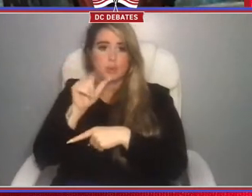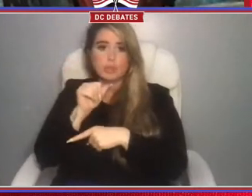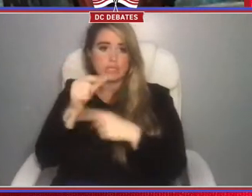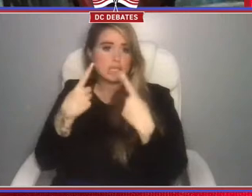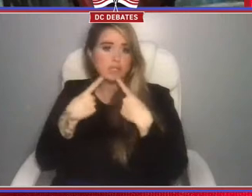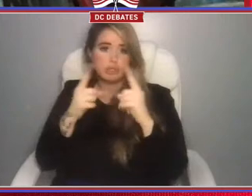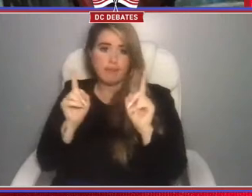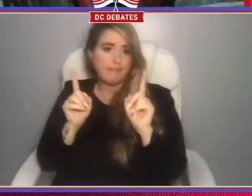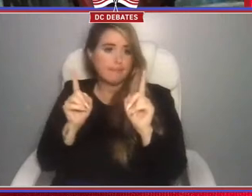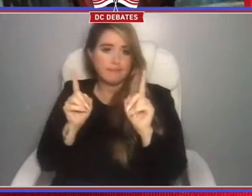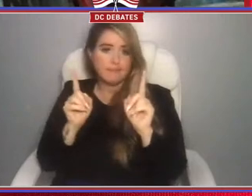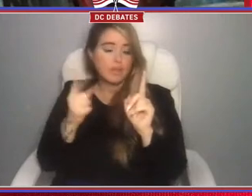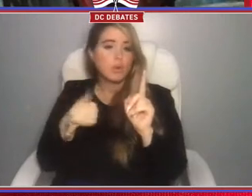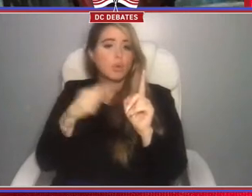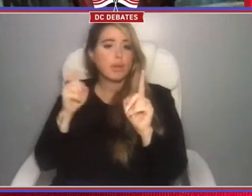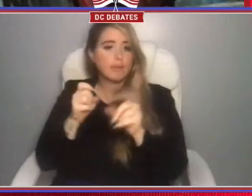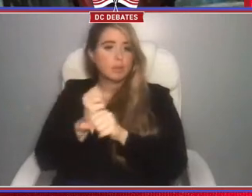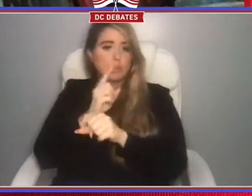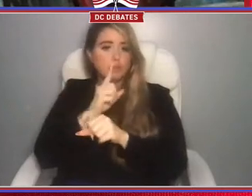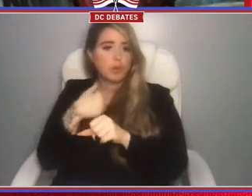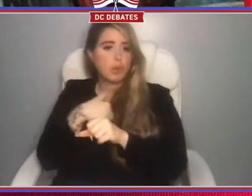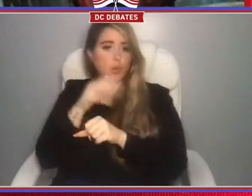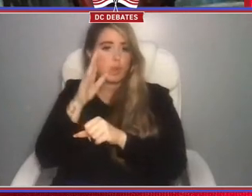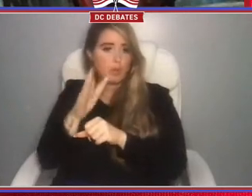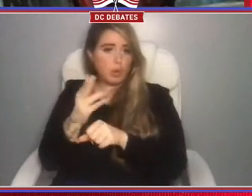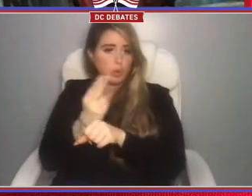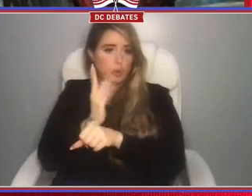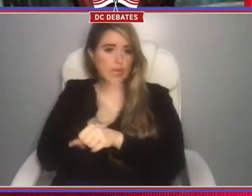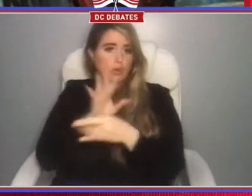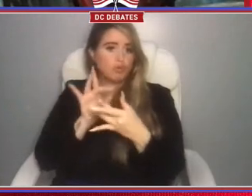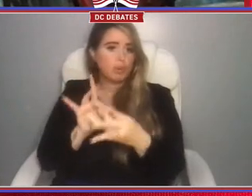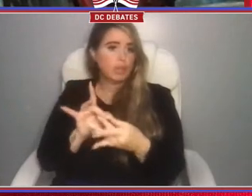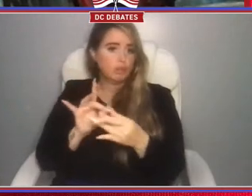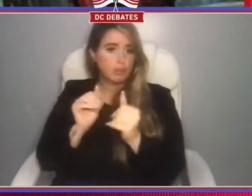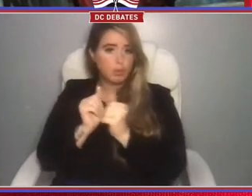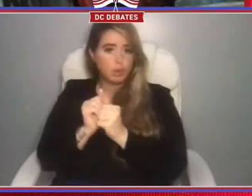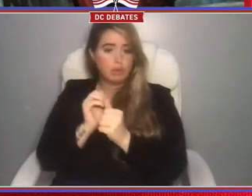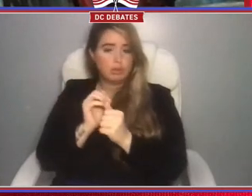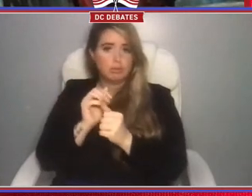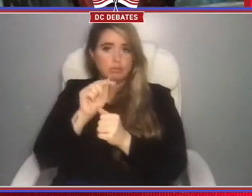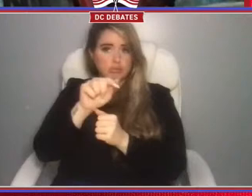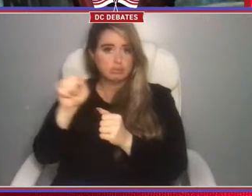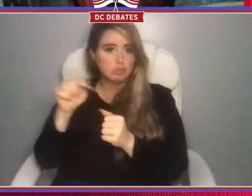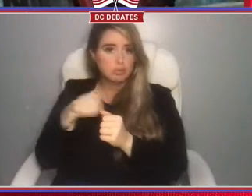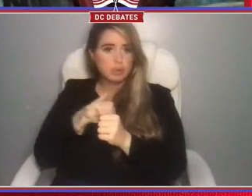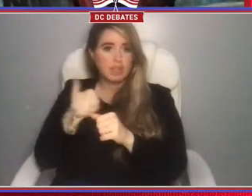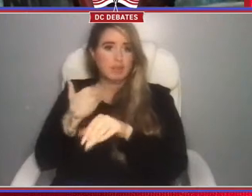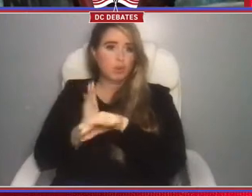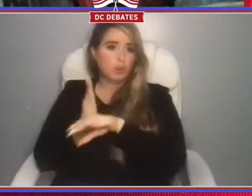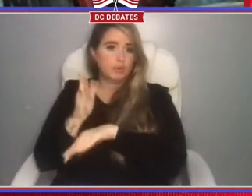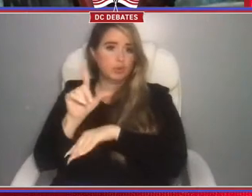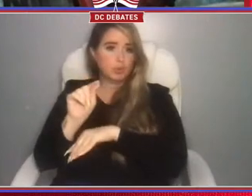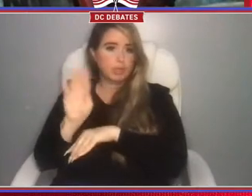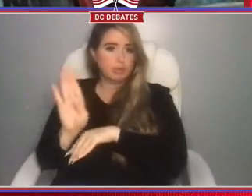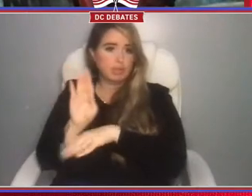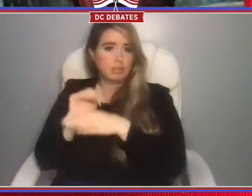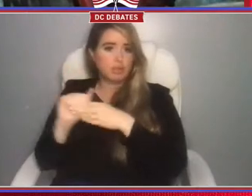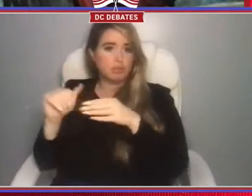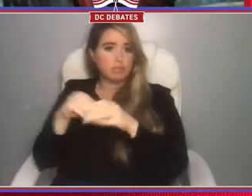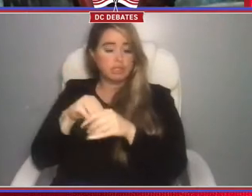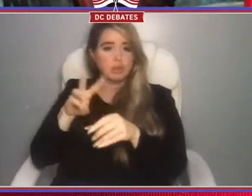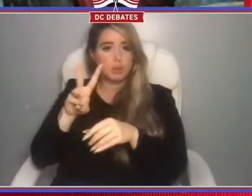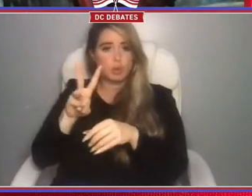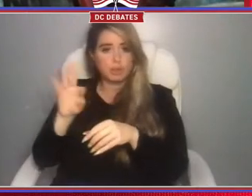And we have to ensure that we leverage our relationships with our banks. Like, we have over $20 billion in Wells Fargo and other banks in this